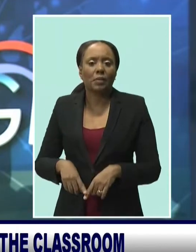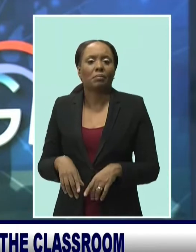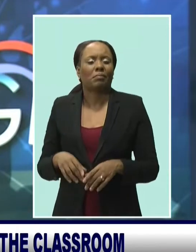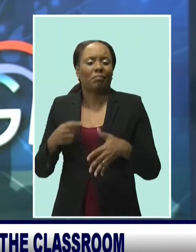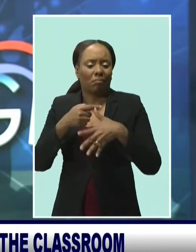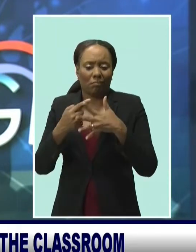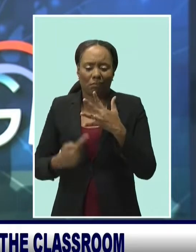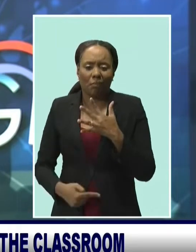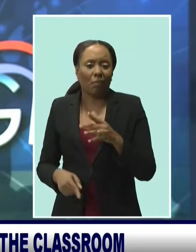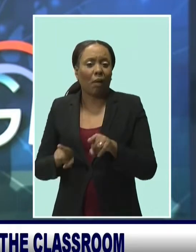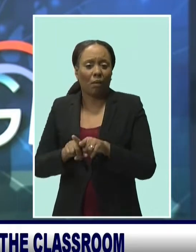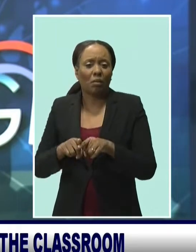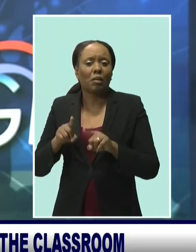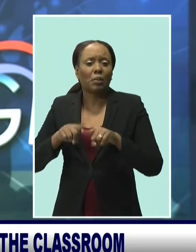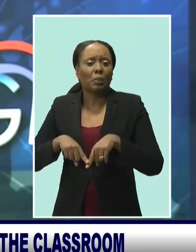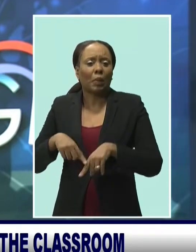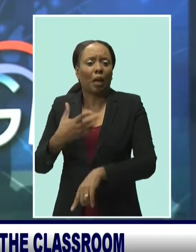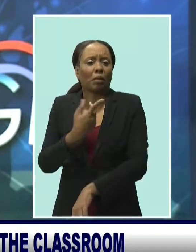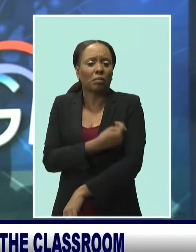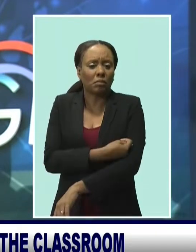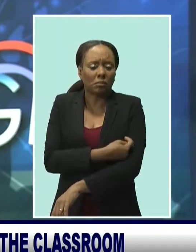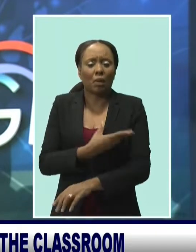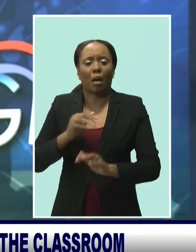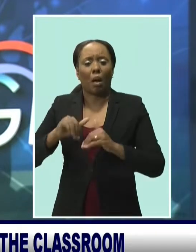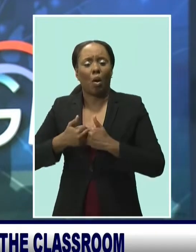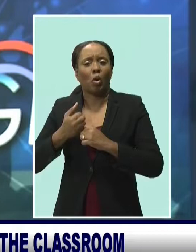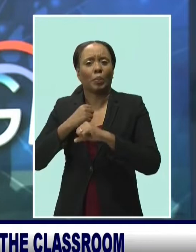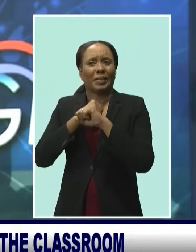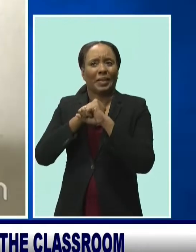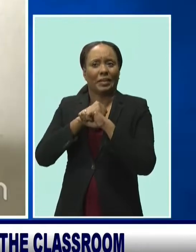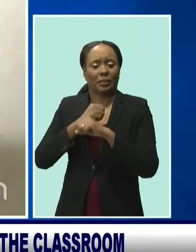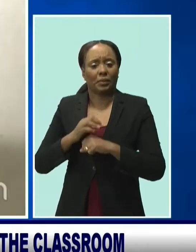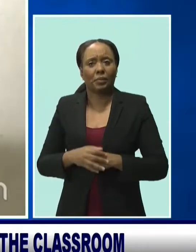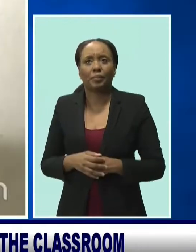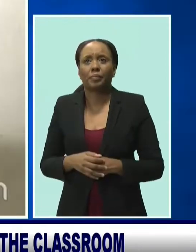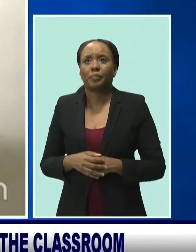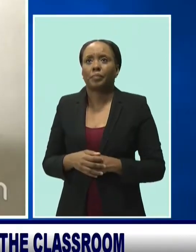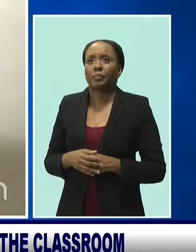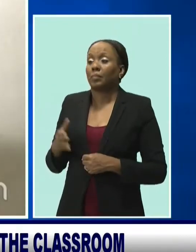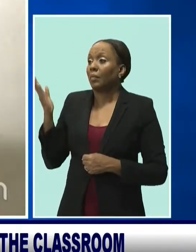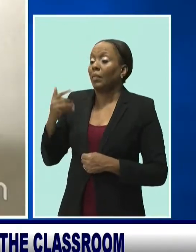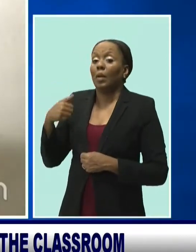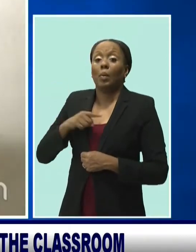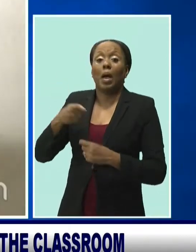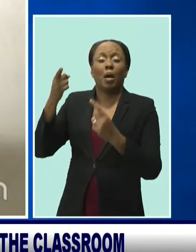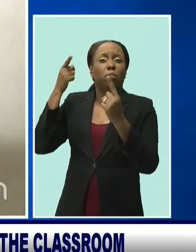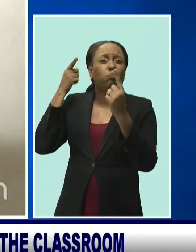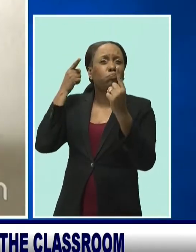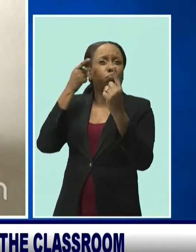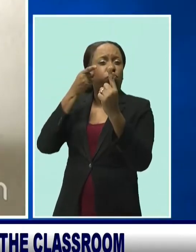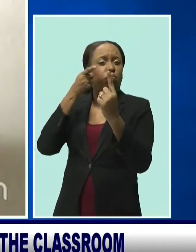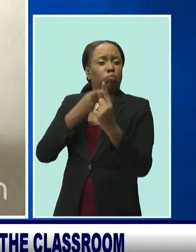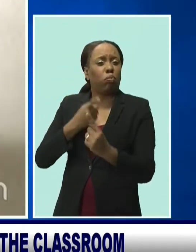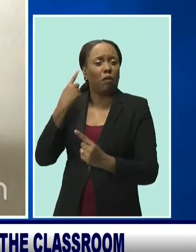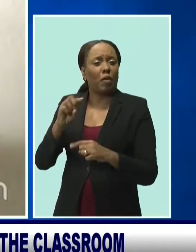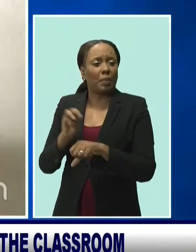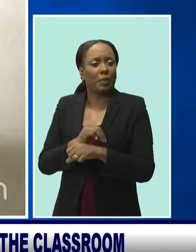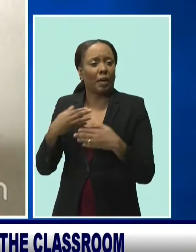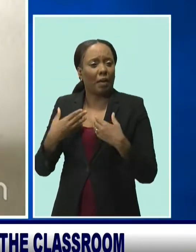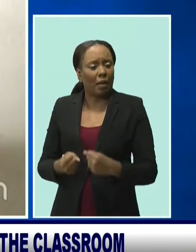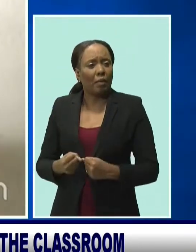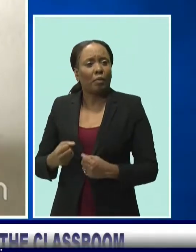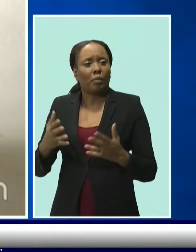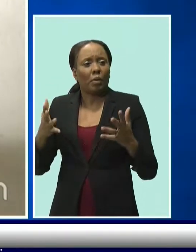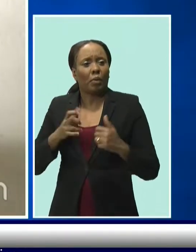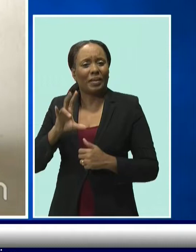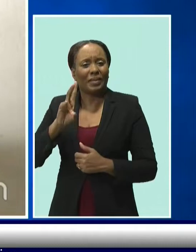rate and adequate protective measures. We had set some targets with the Ministry of Health that we wanted to get at least 70% of our